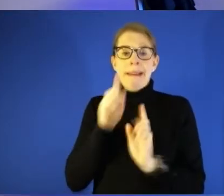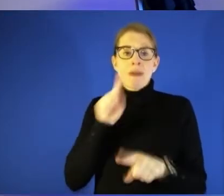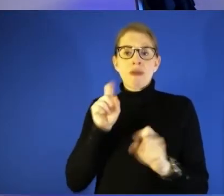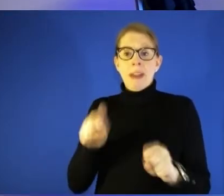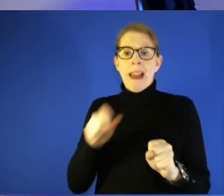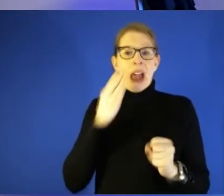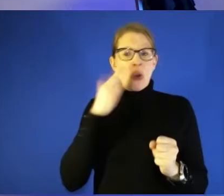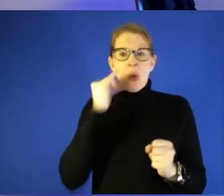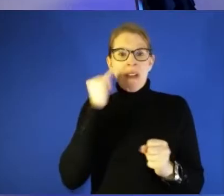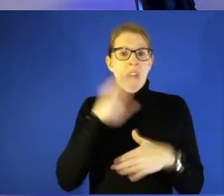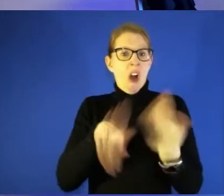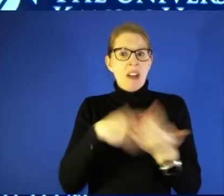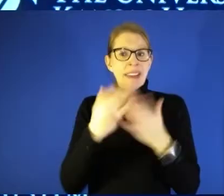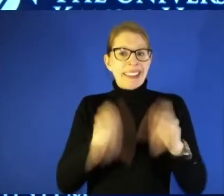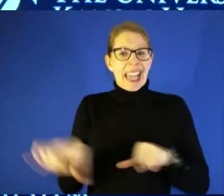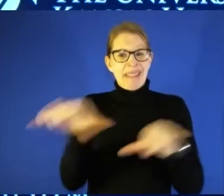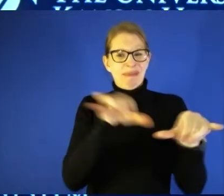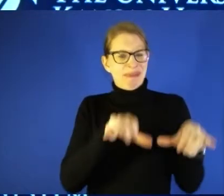the same